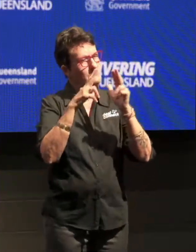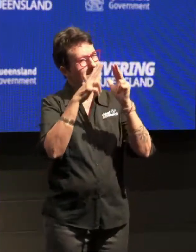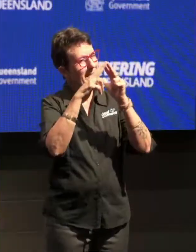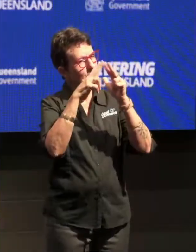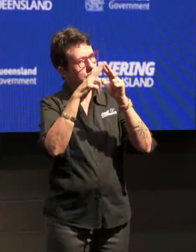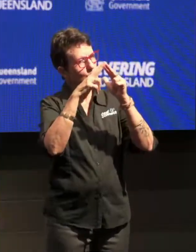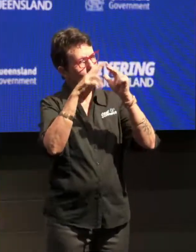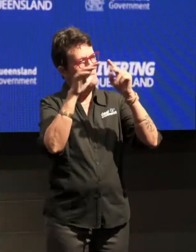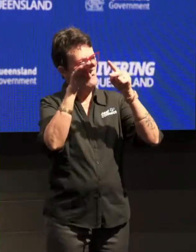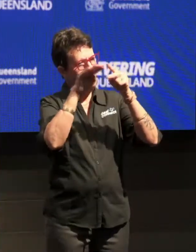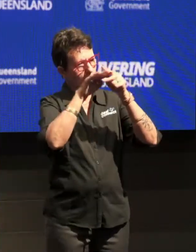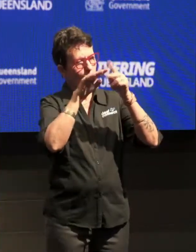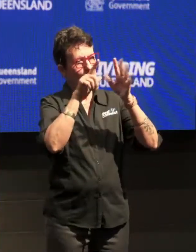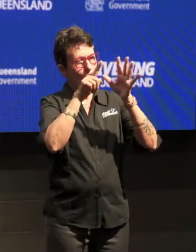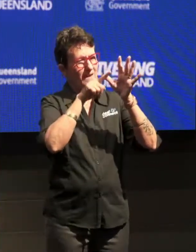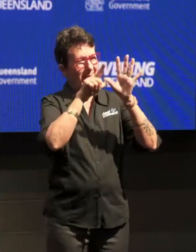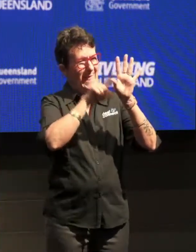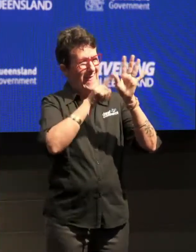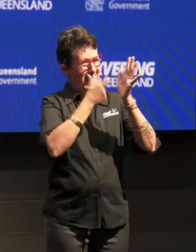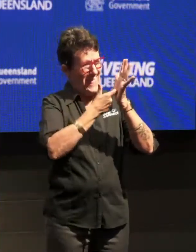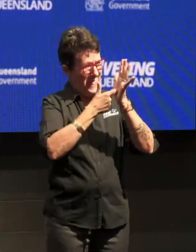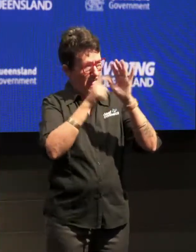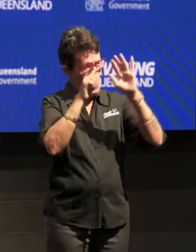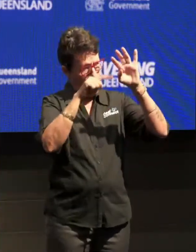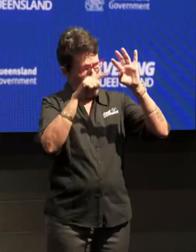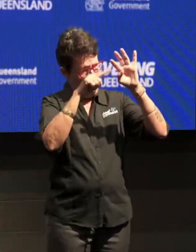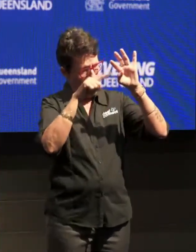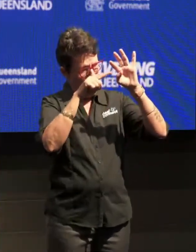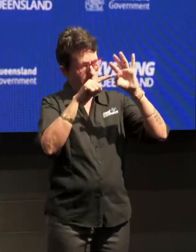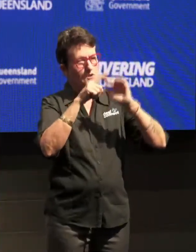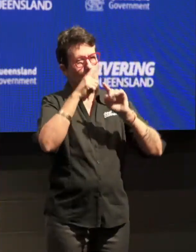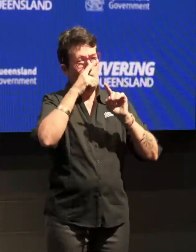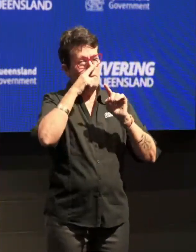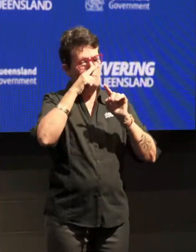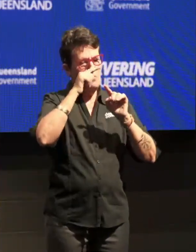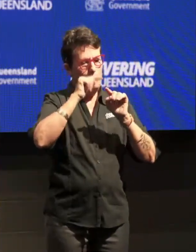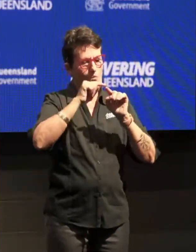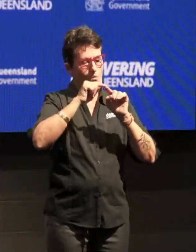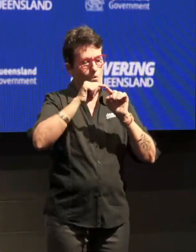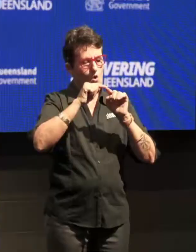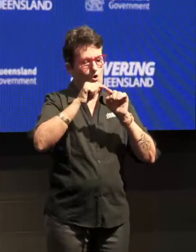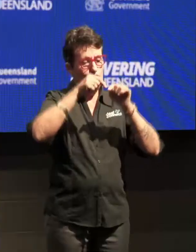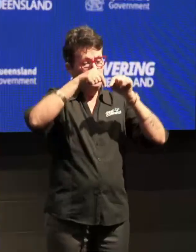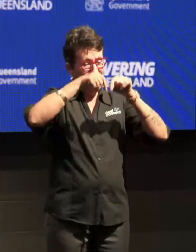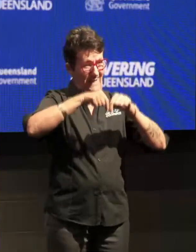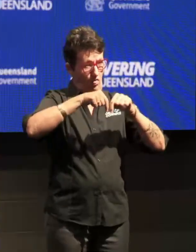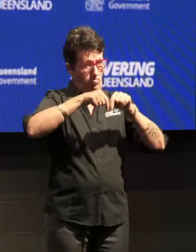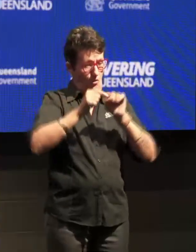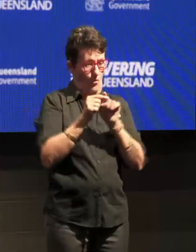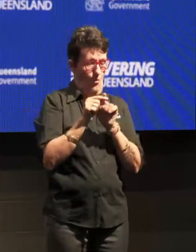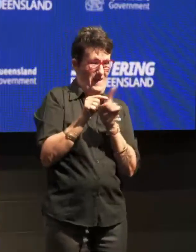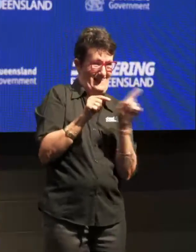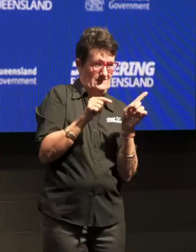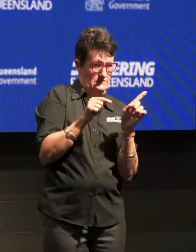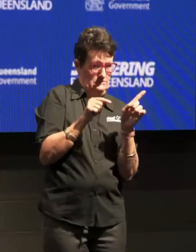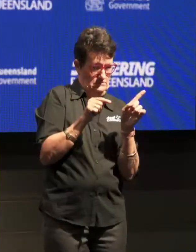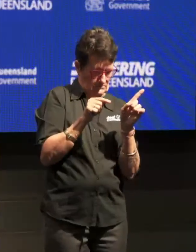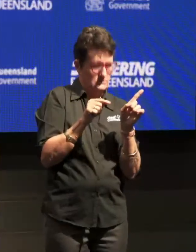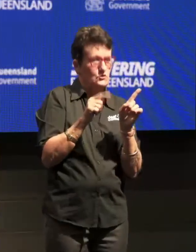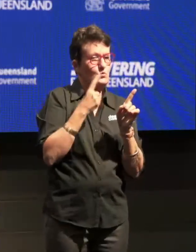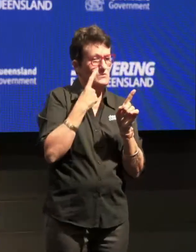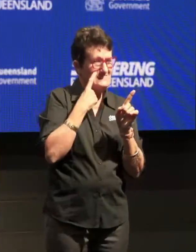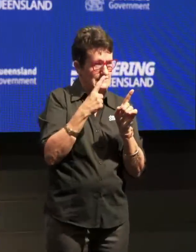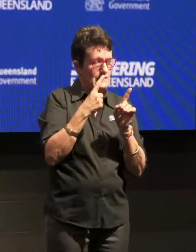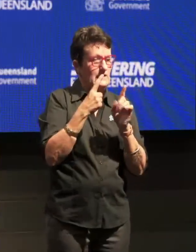Townsville and Ayr, and you can imagine those communities that are immediately to the sort of to the east and south down the coast, as the system